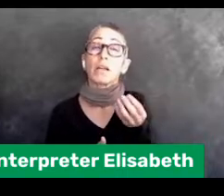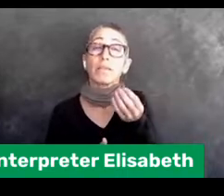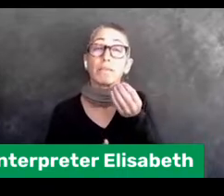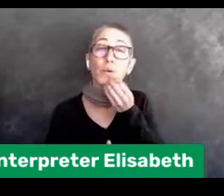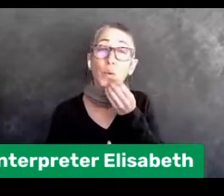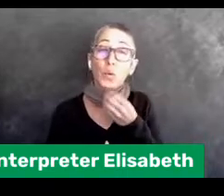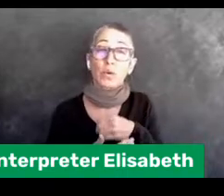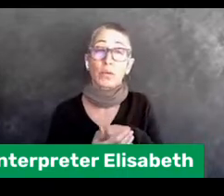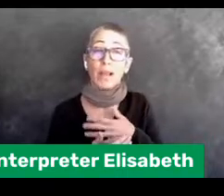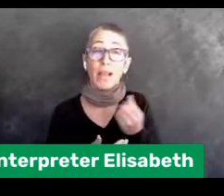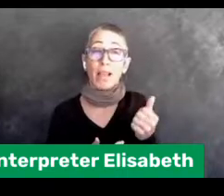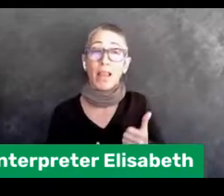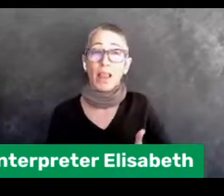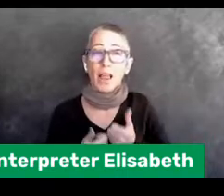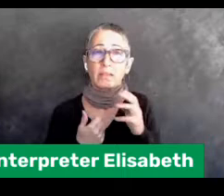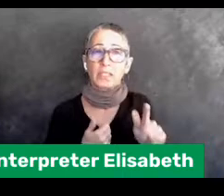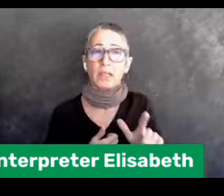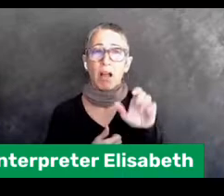the lifestyles that we live.